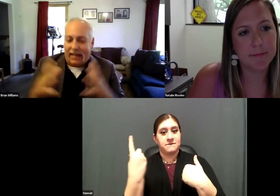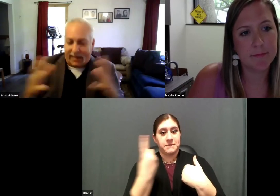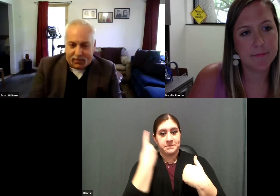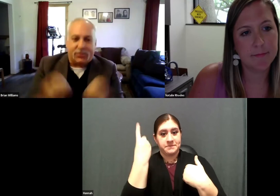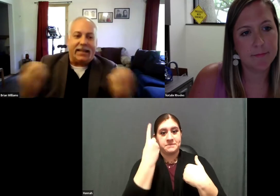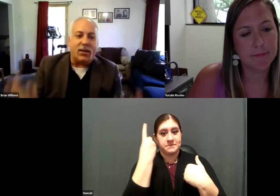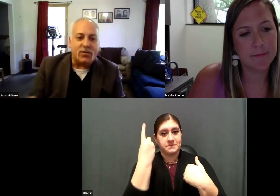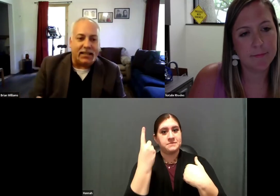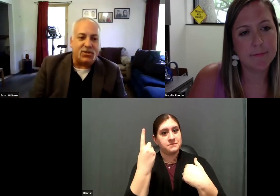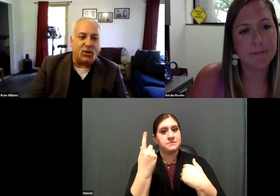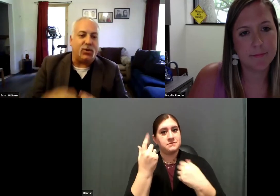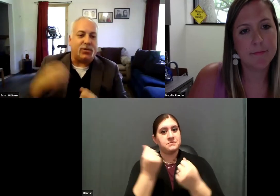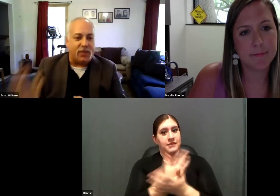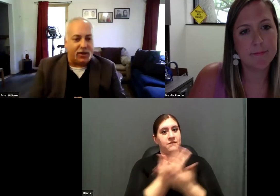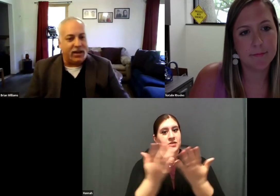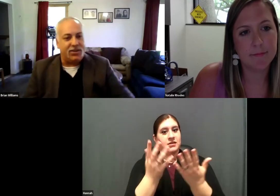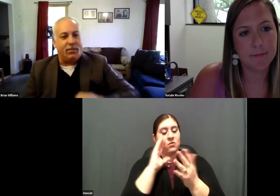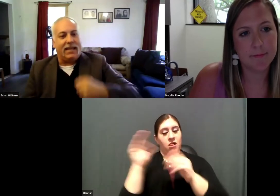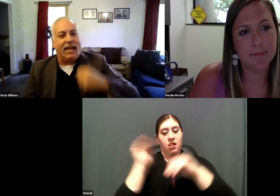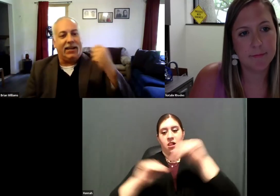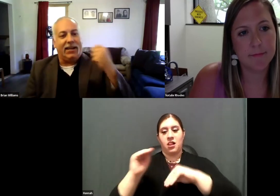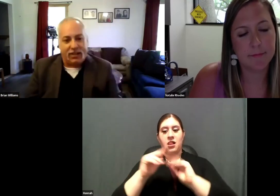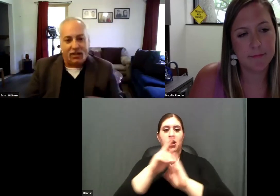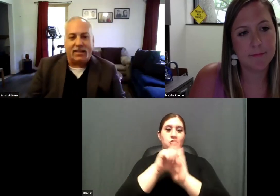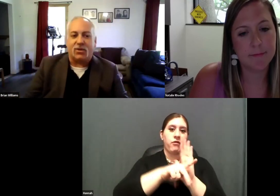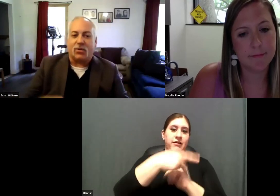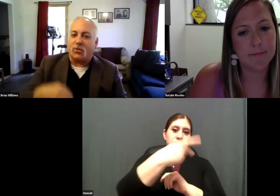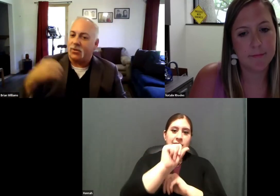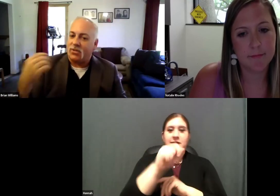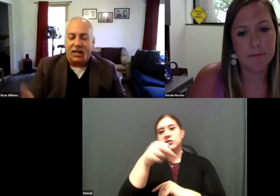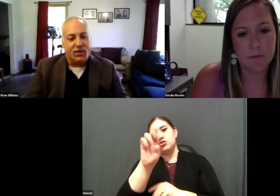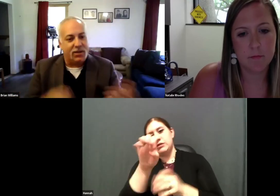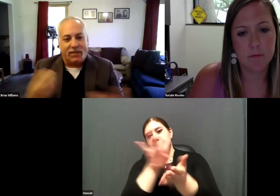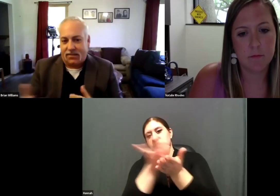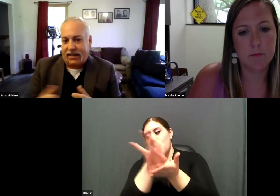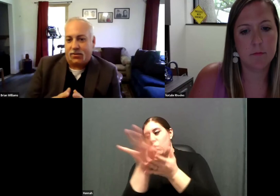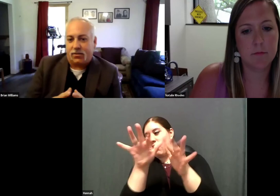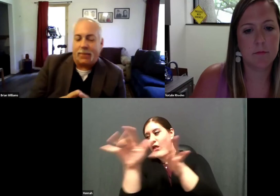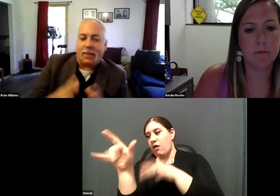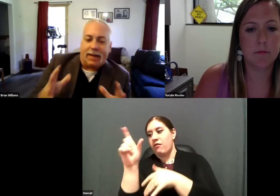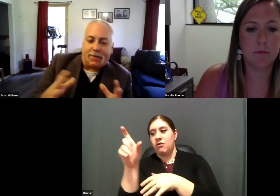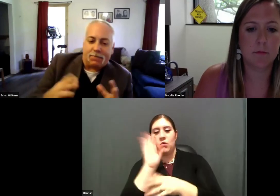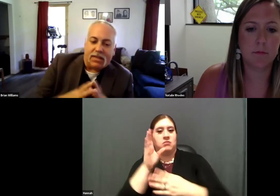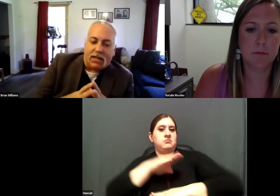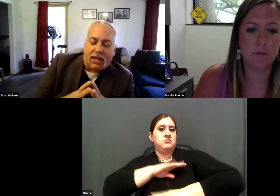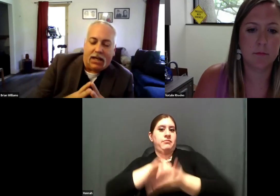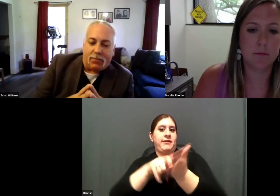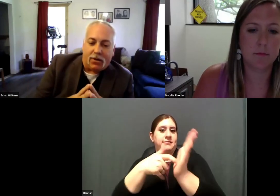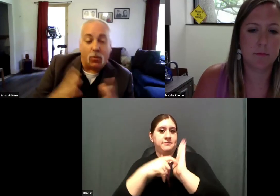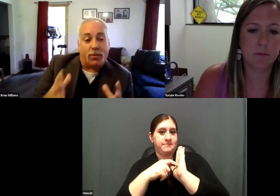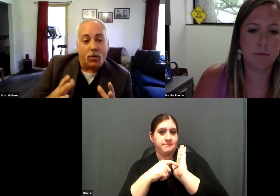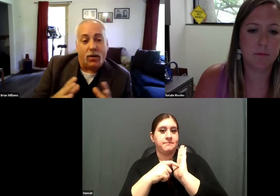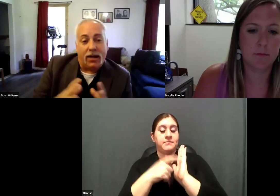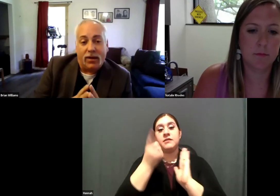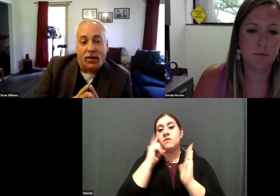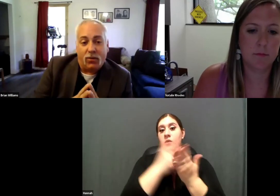that everything goes into your undergrad GPA, your GRE scores. Do you meet the standards? Now, for